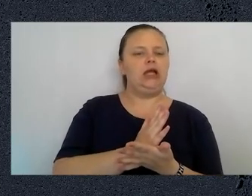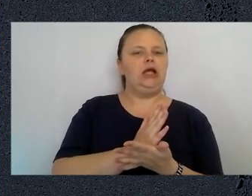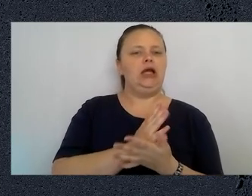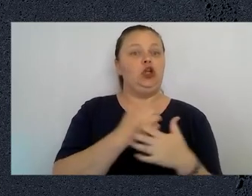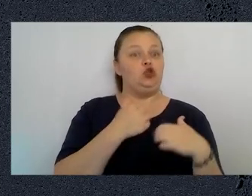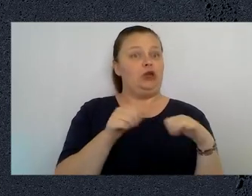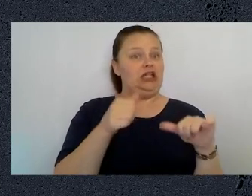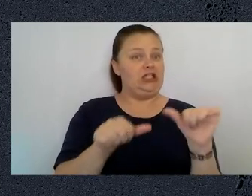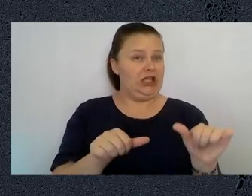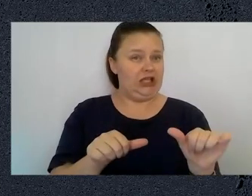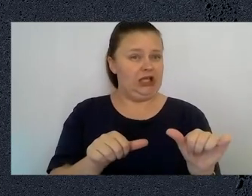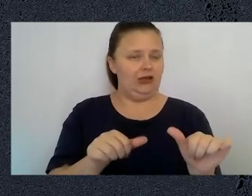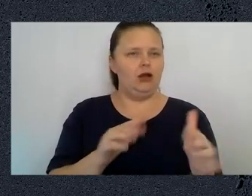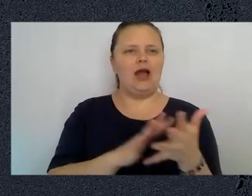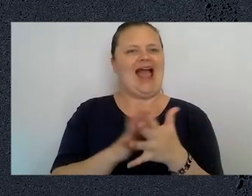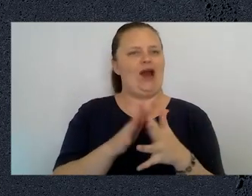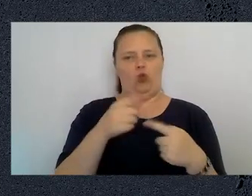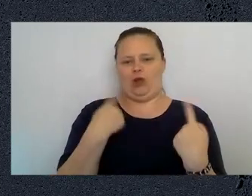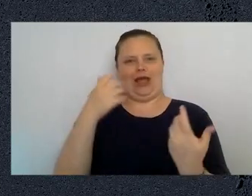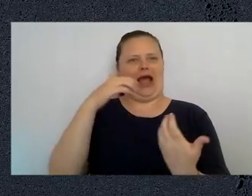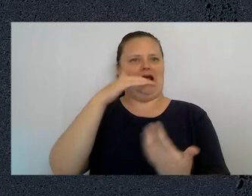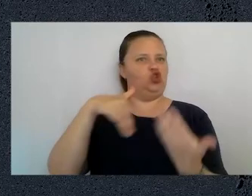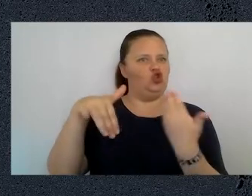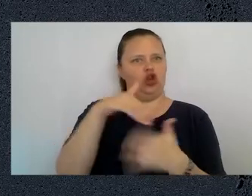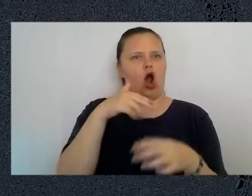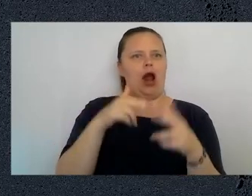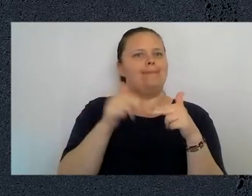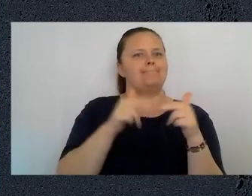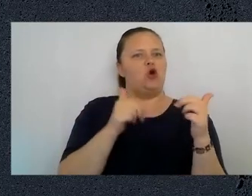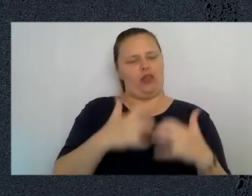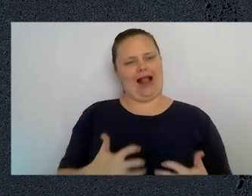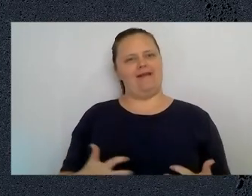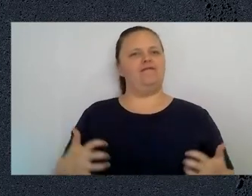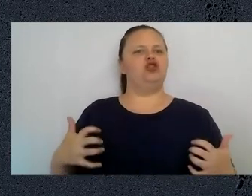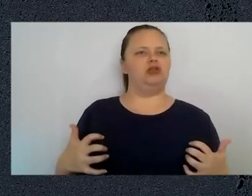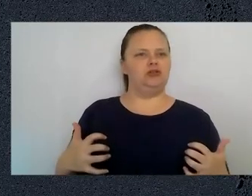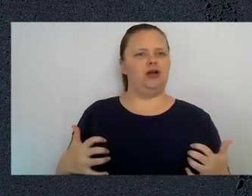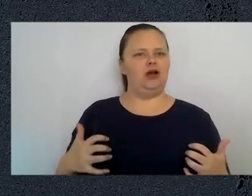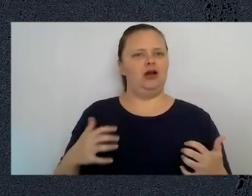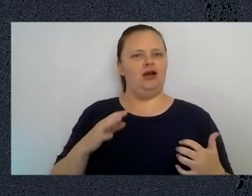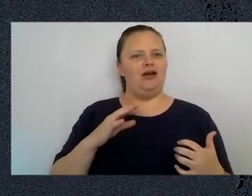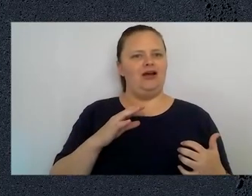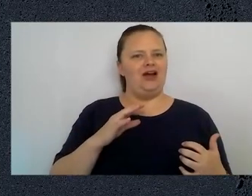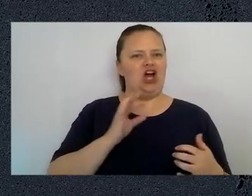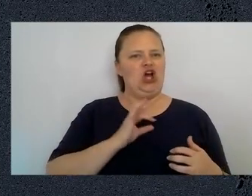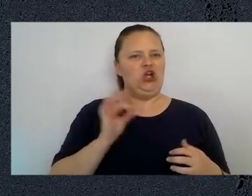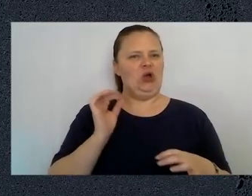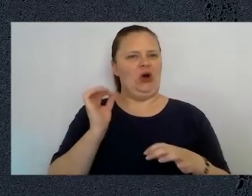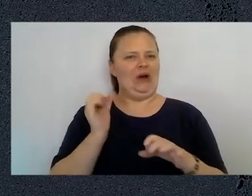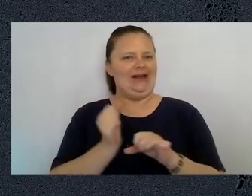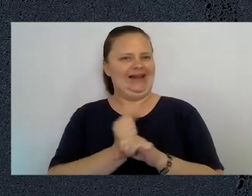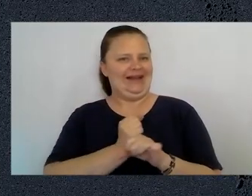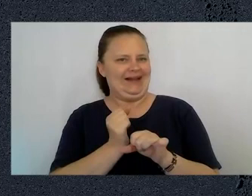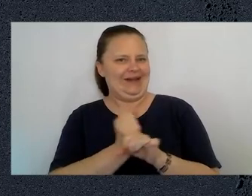strategy, how do we as a society build infrastructure that doesn't make your warpath easier by